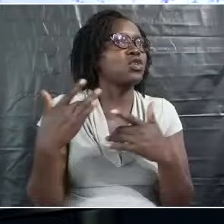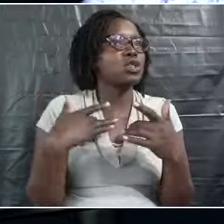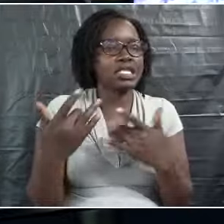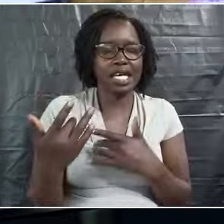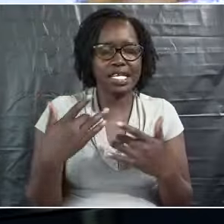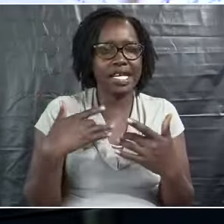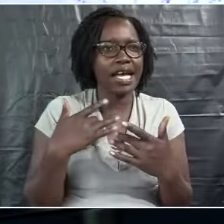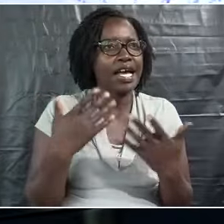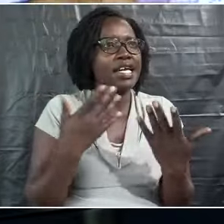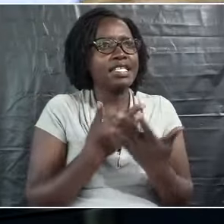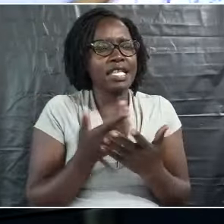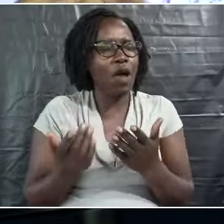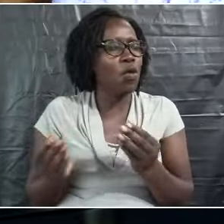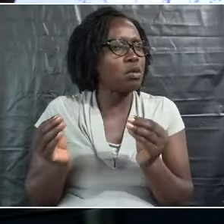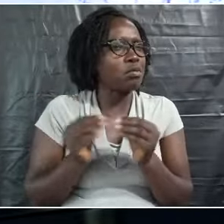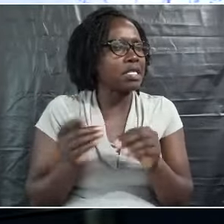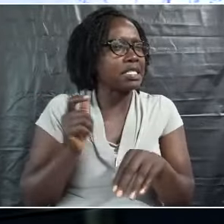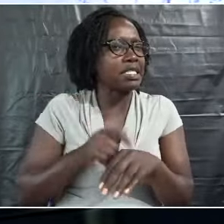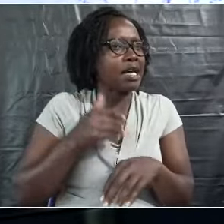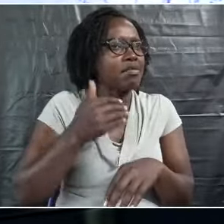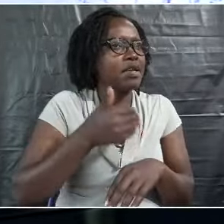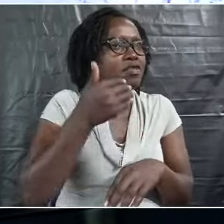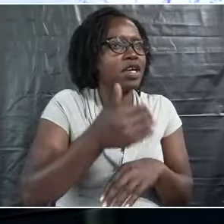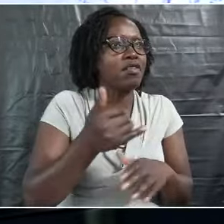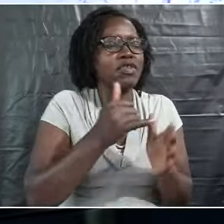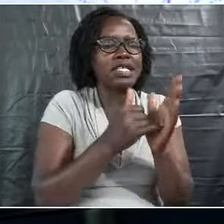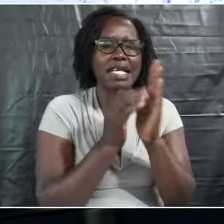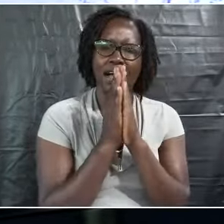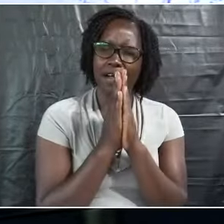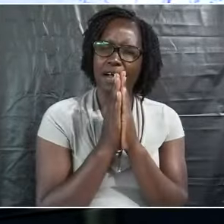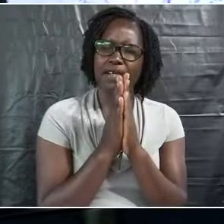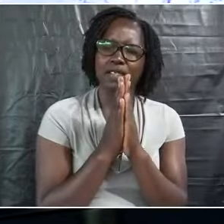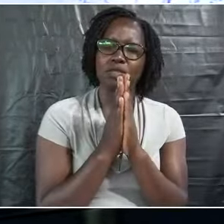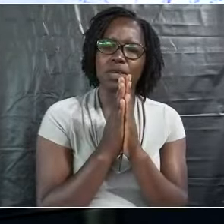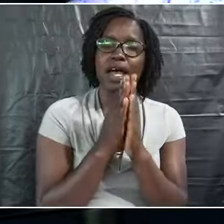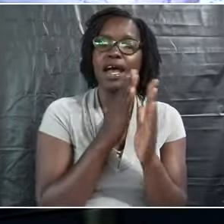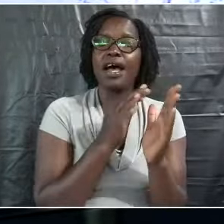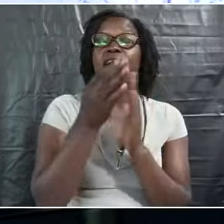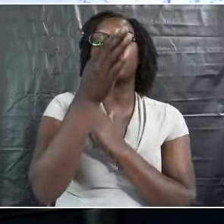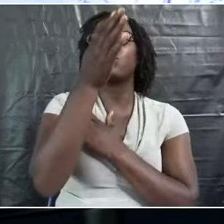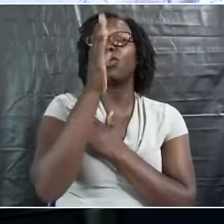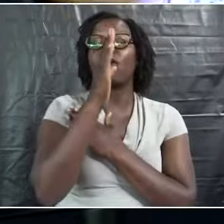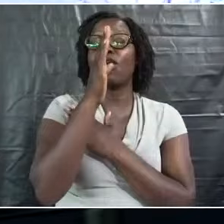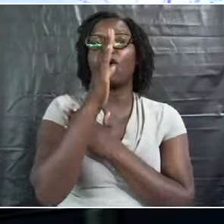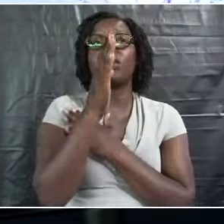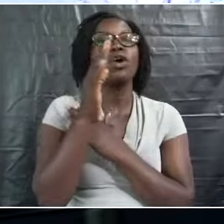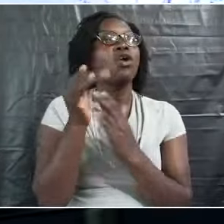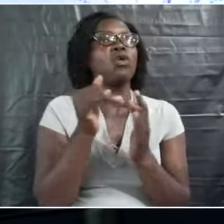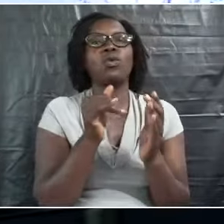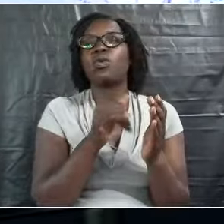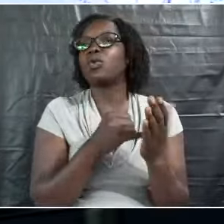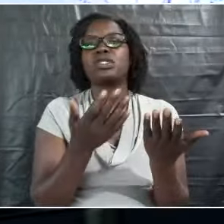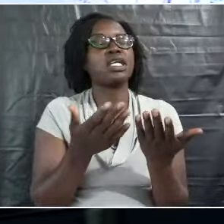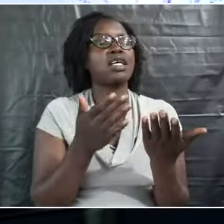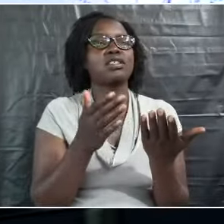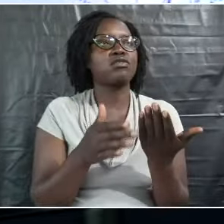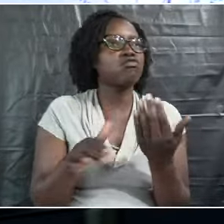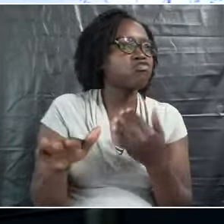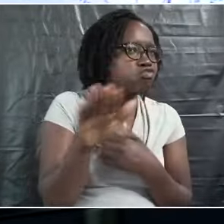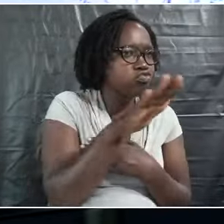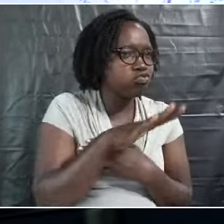meet time and again and just pray, and God was just all over the show. At